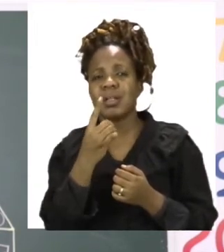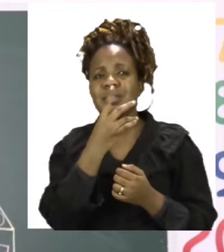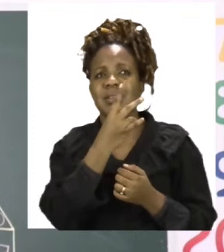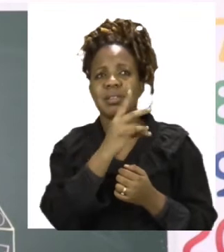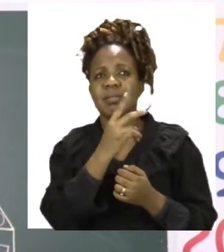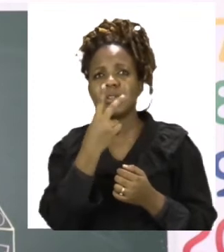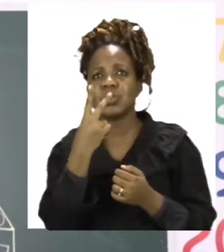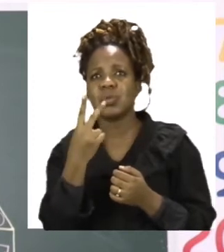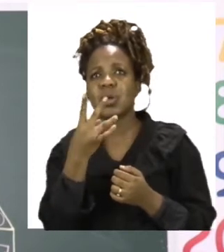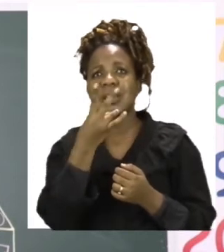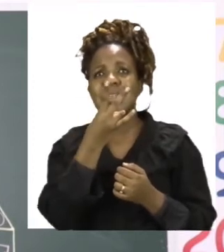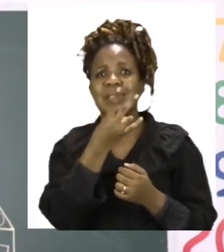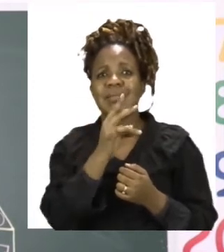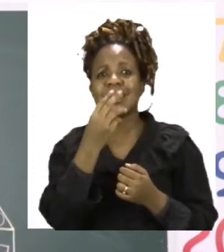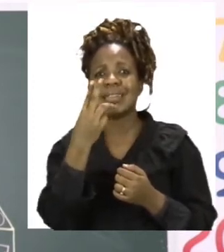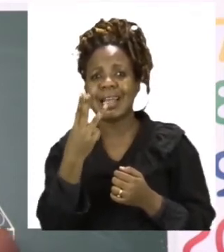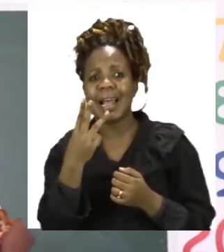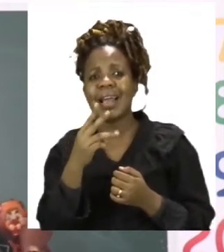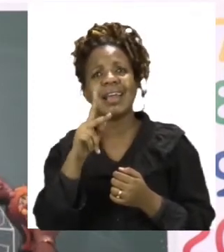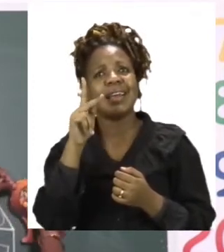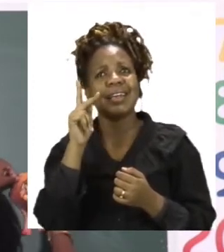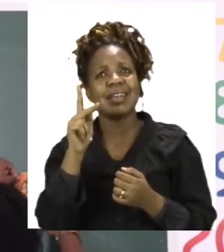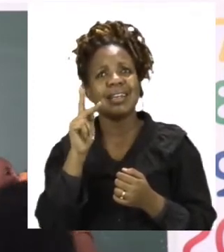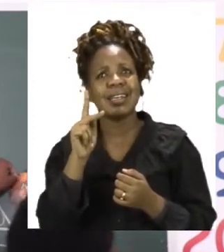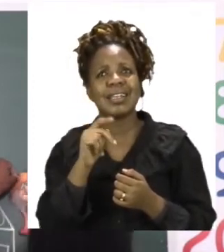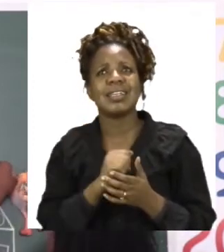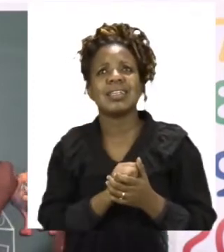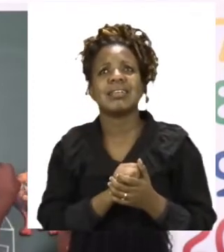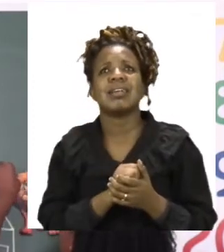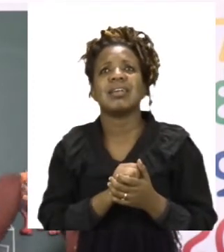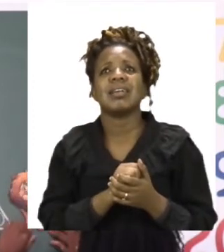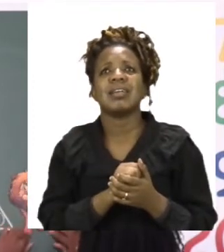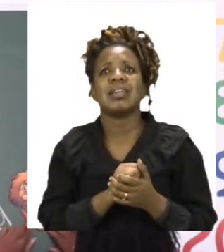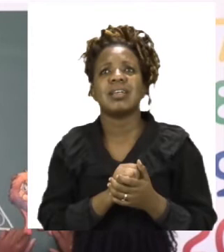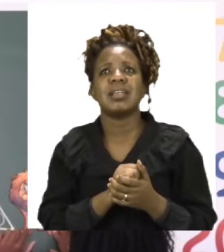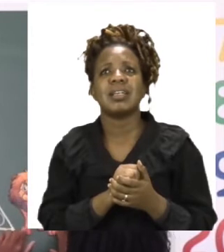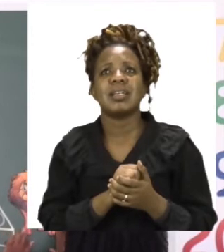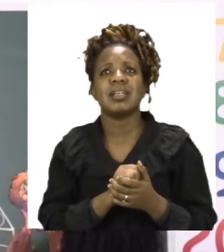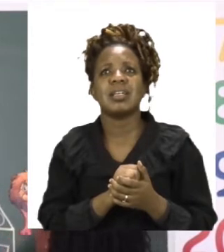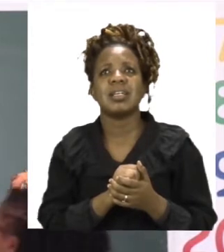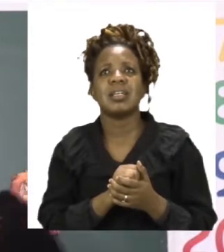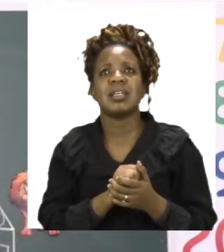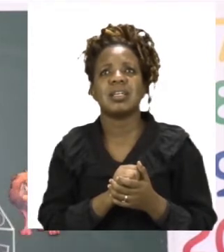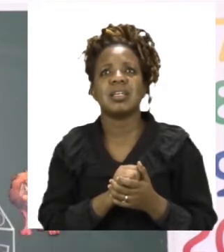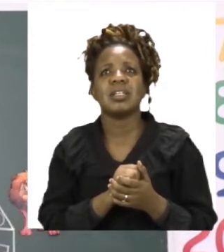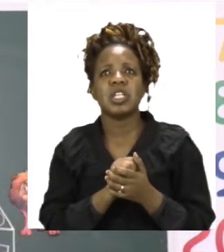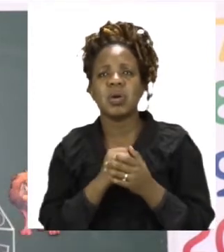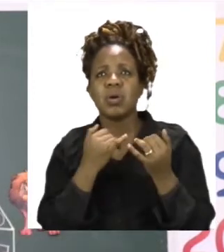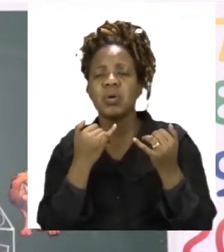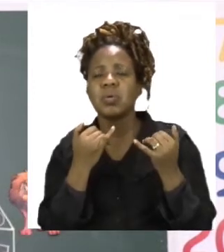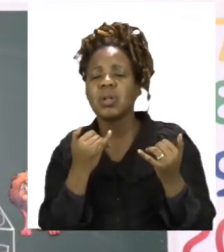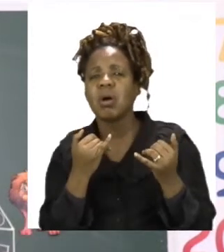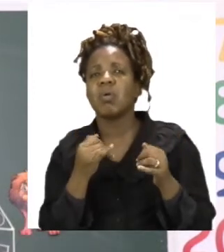Uh-oh! This hungry lion is not taking no for an answer. This time he has decided to hide behind